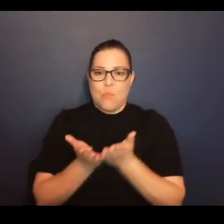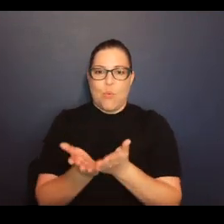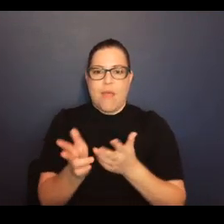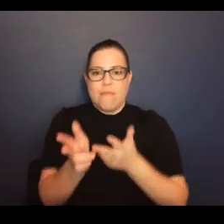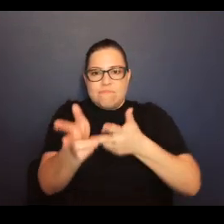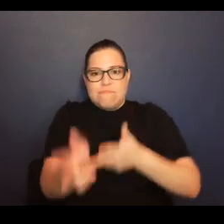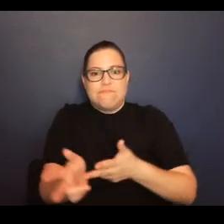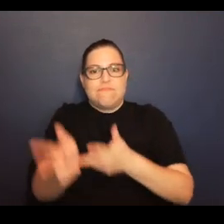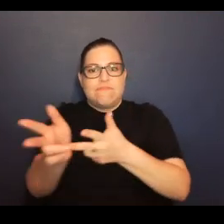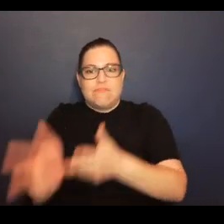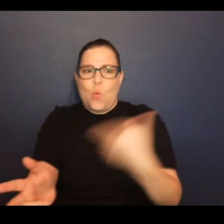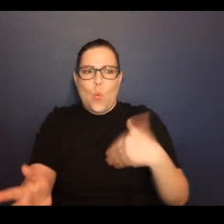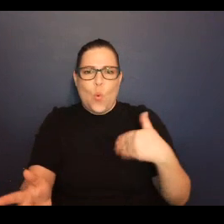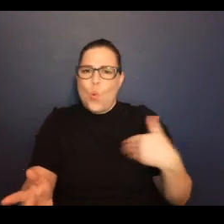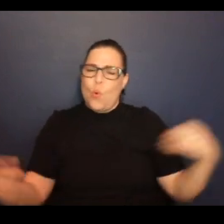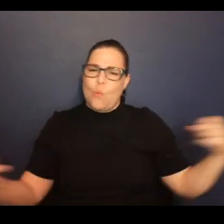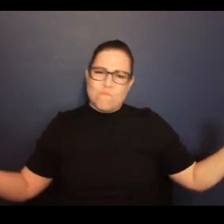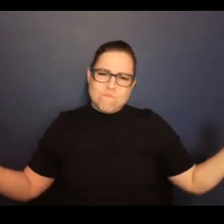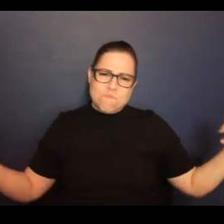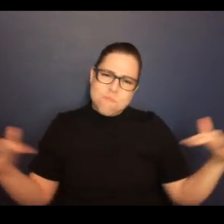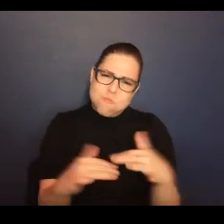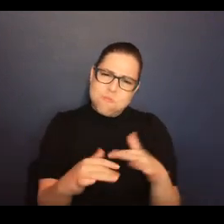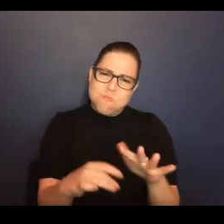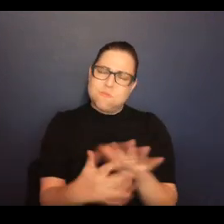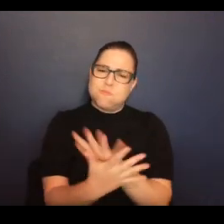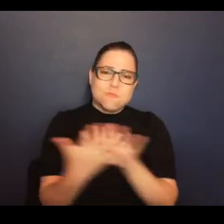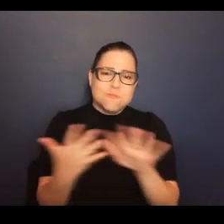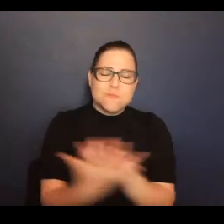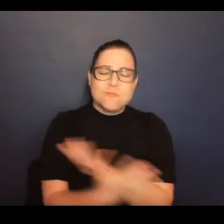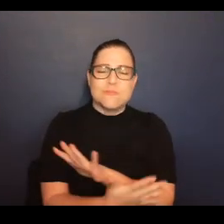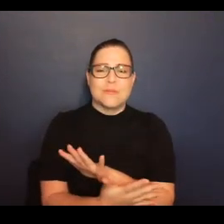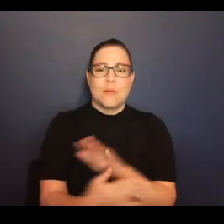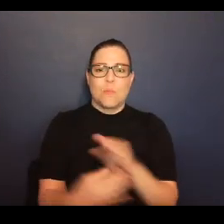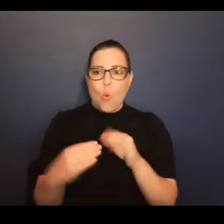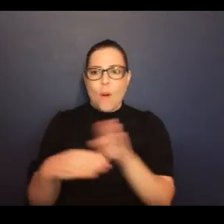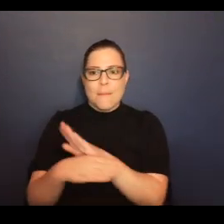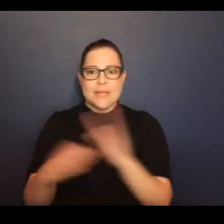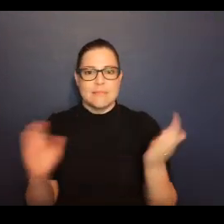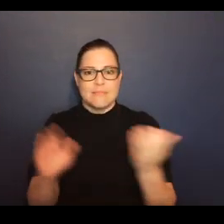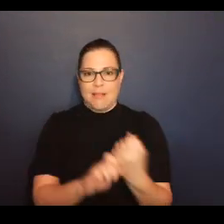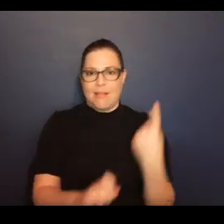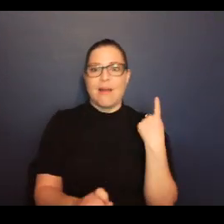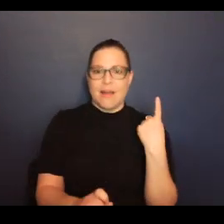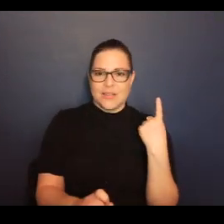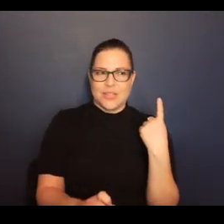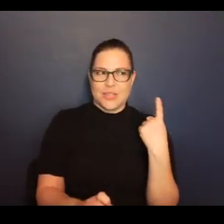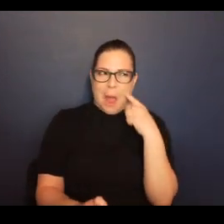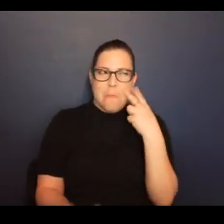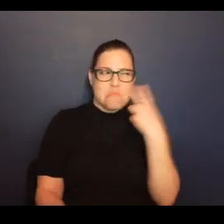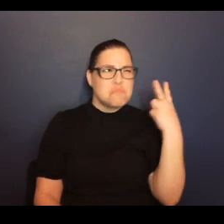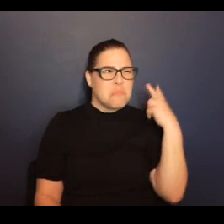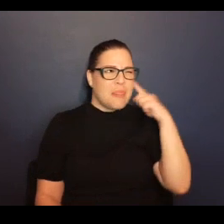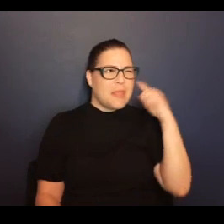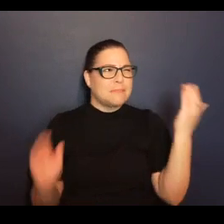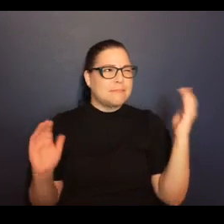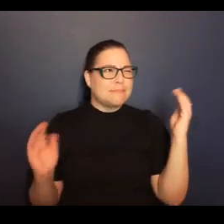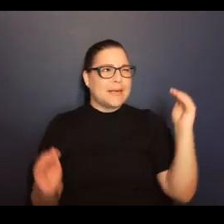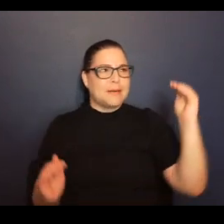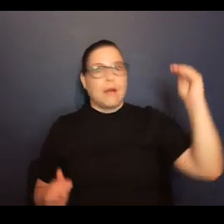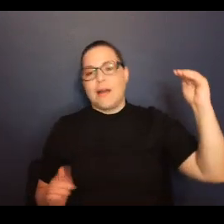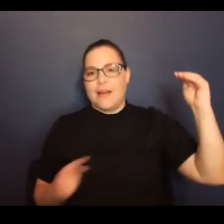was a huge turnout. I think it was even busier than it was last year, from what I remember.